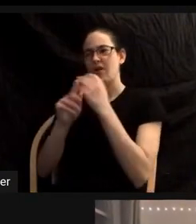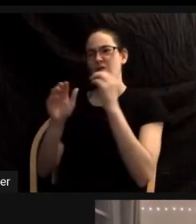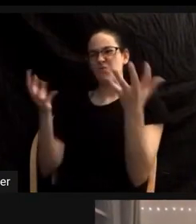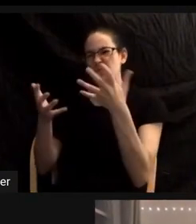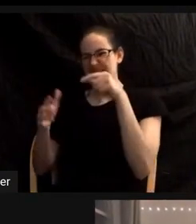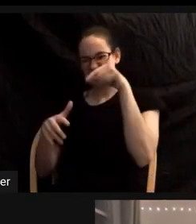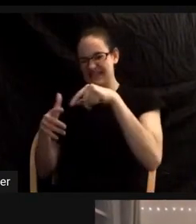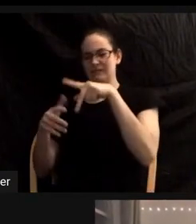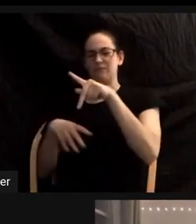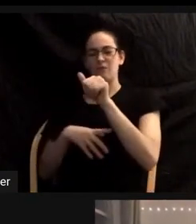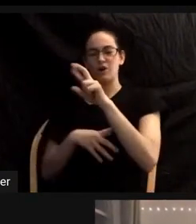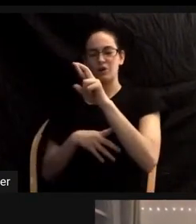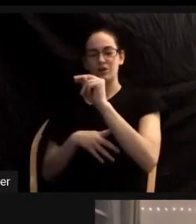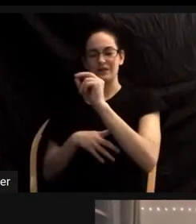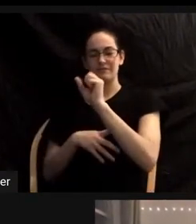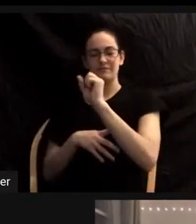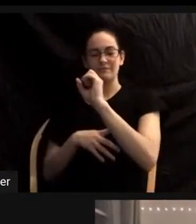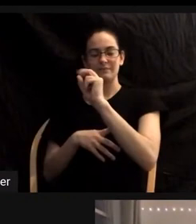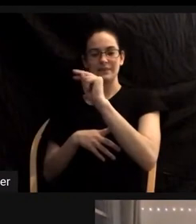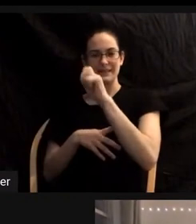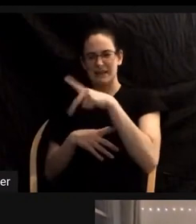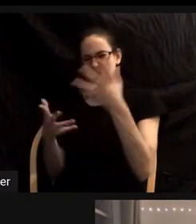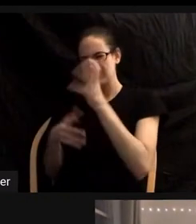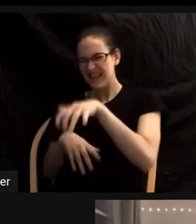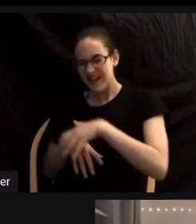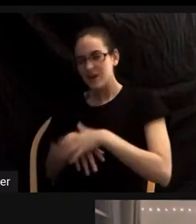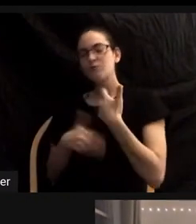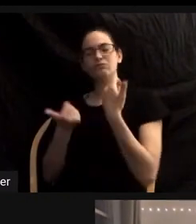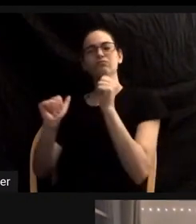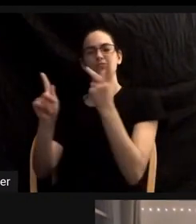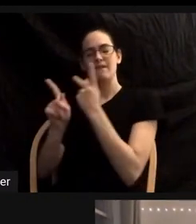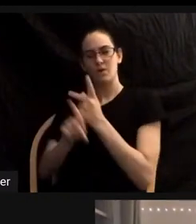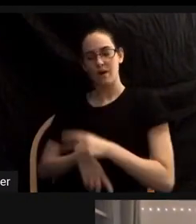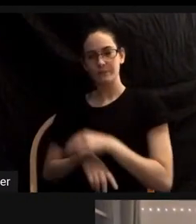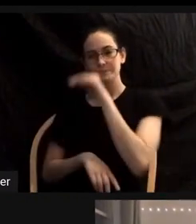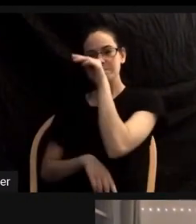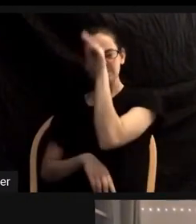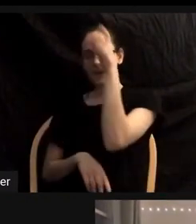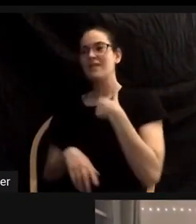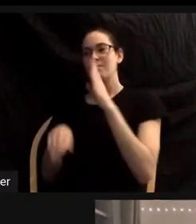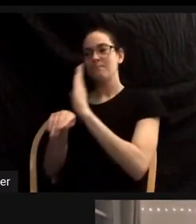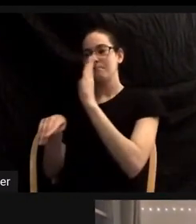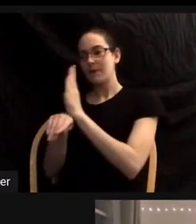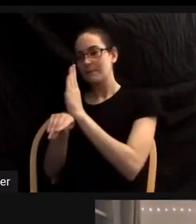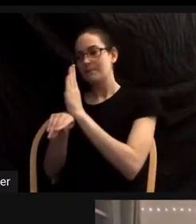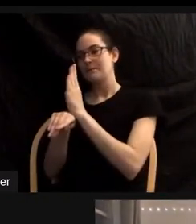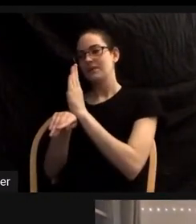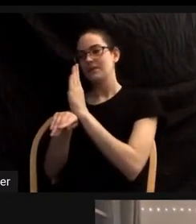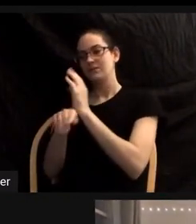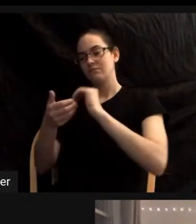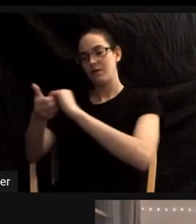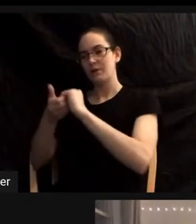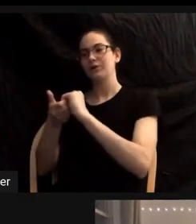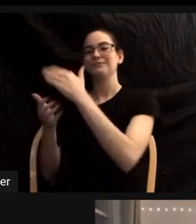So eventually that partner left, and then I was like, okay, I'm the one steering this ship and I need to figure out